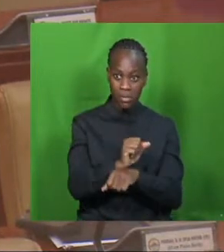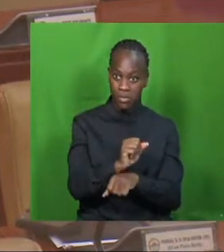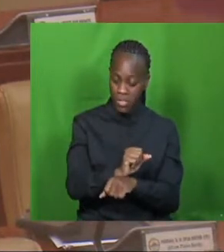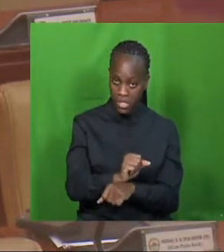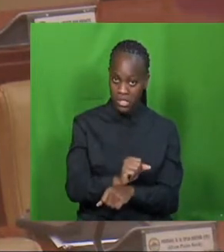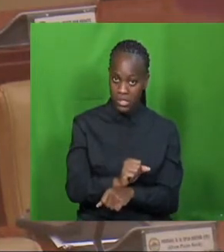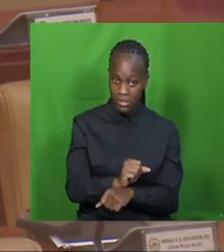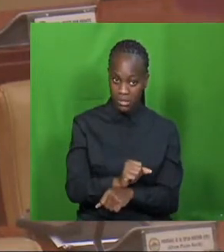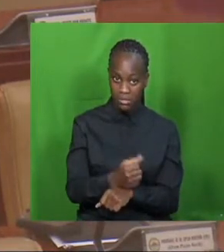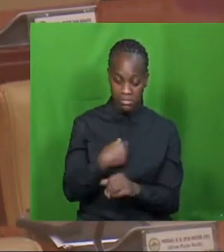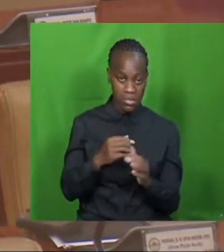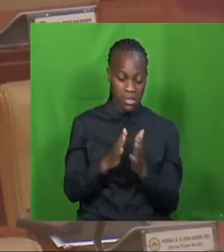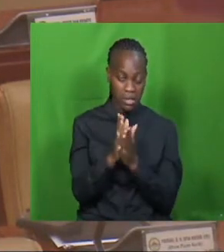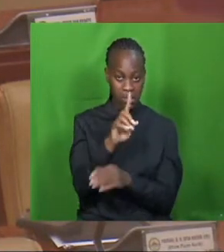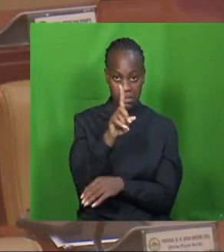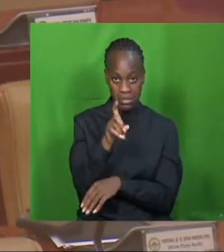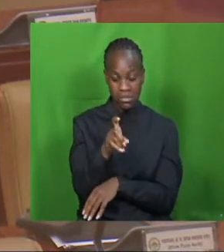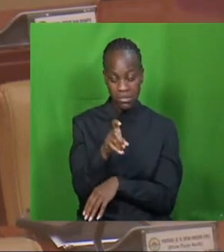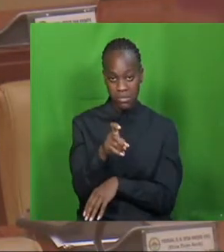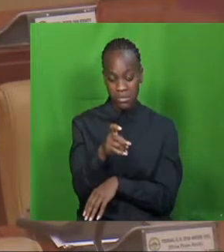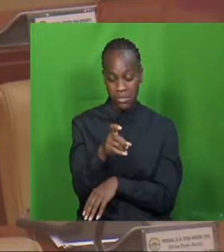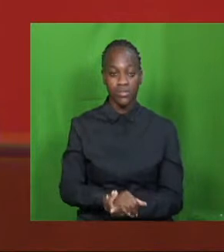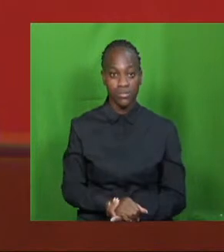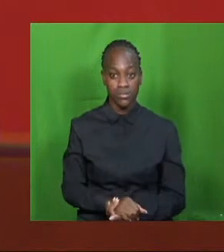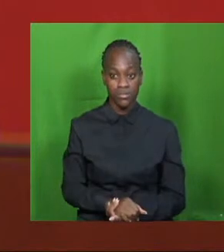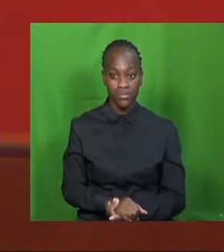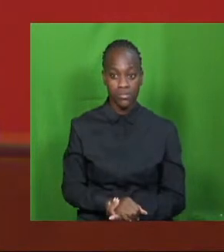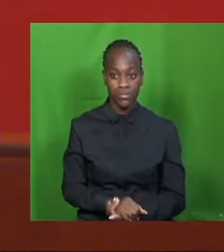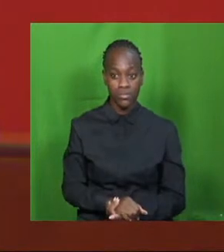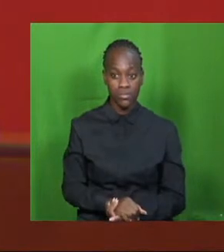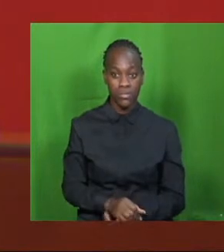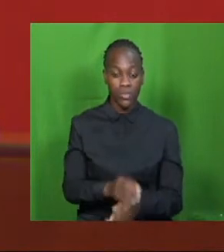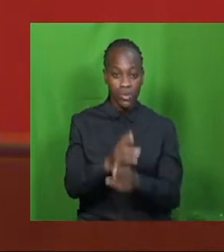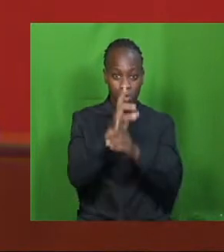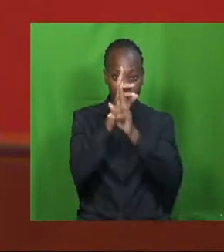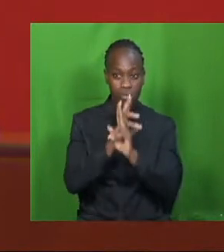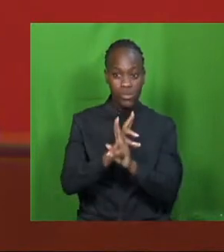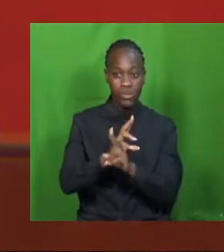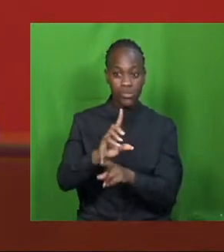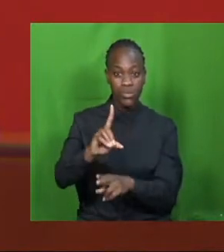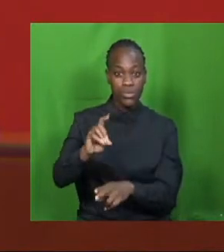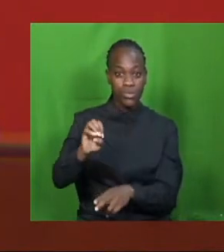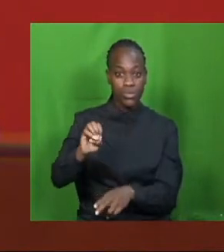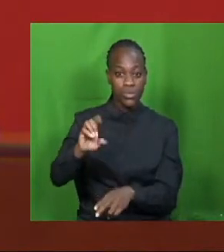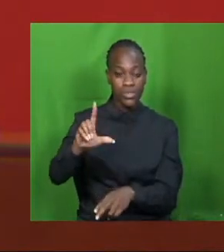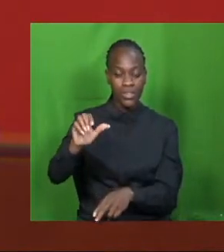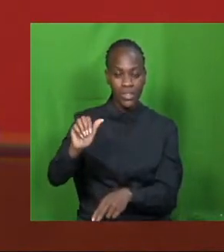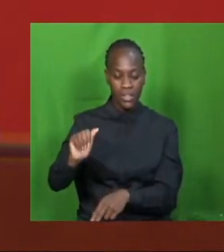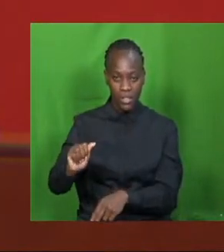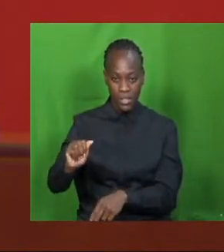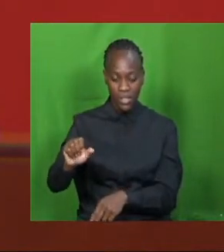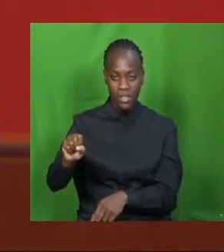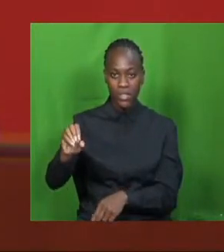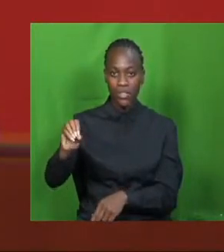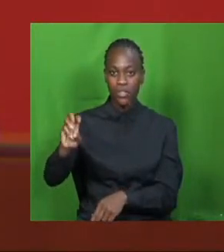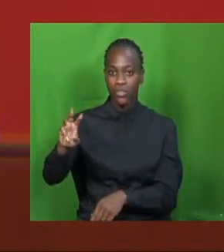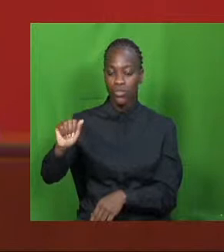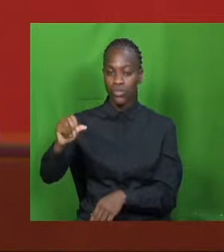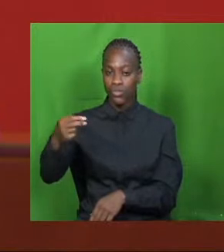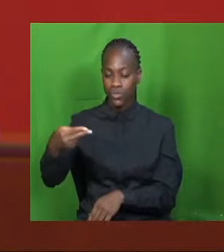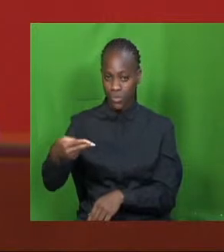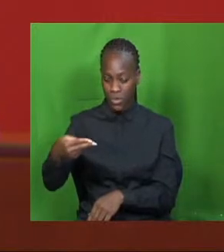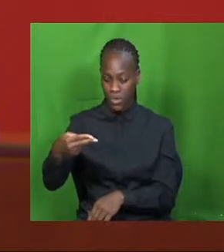a question of the Deputy Minister. I'm surprised I've been marked absent. Table of his kindly take note. You have to be